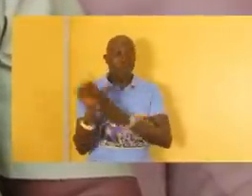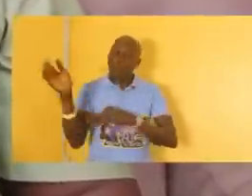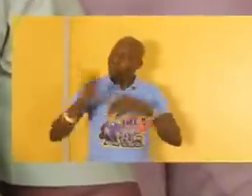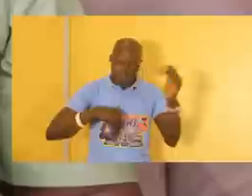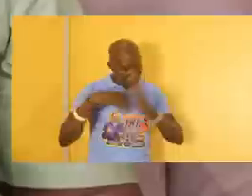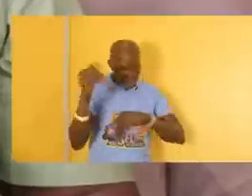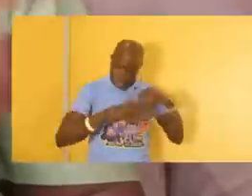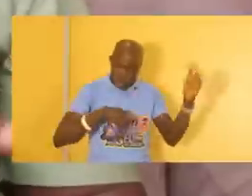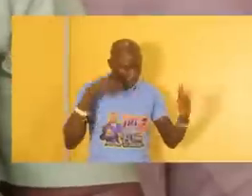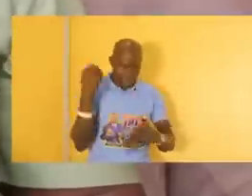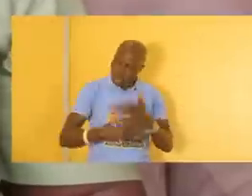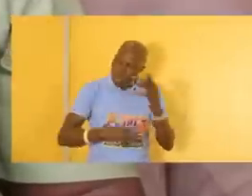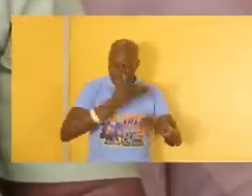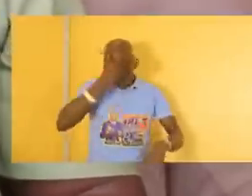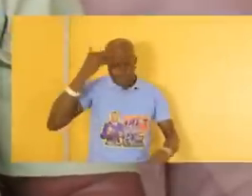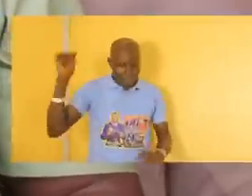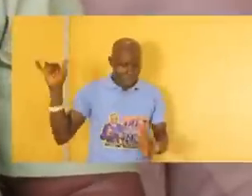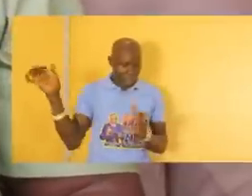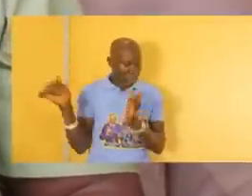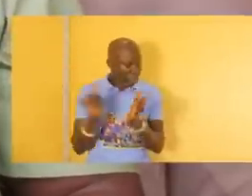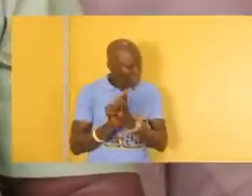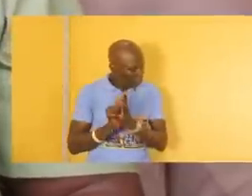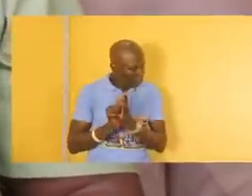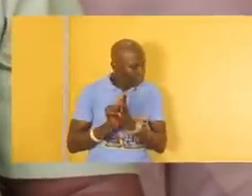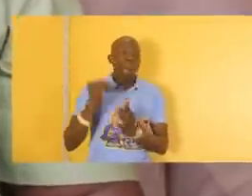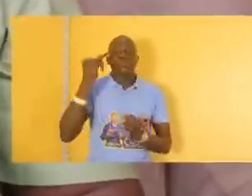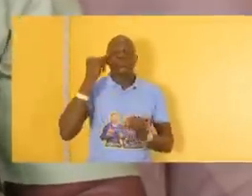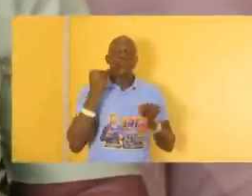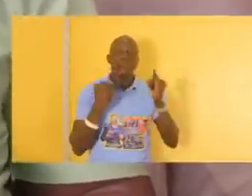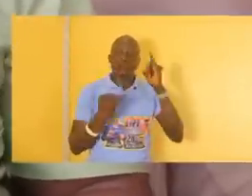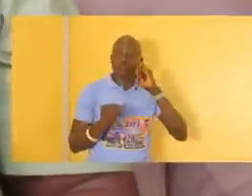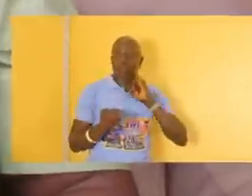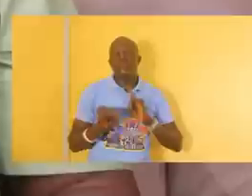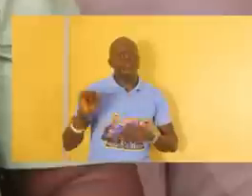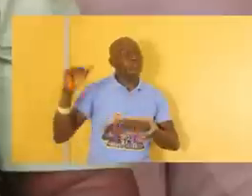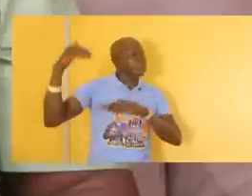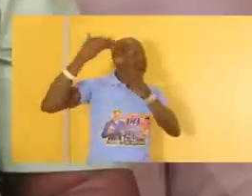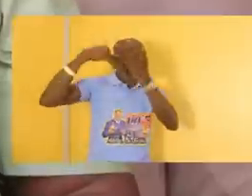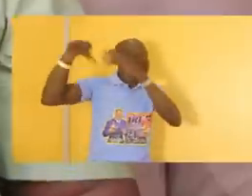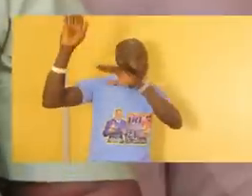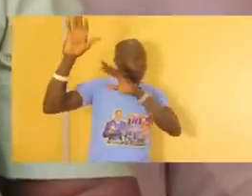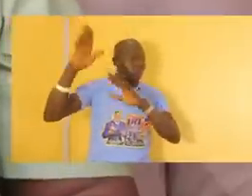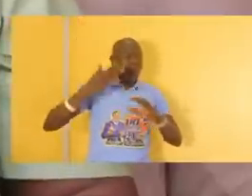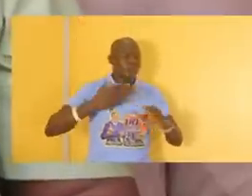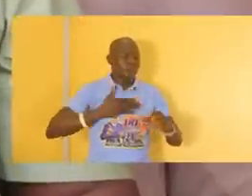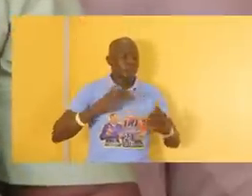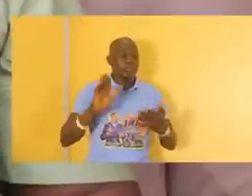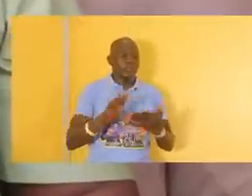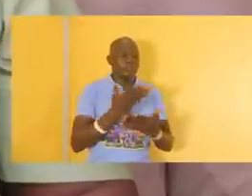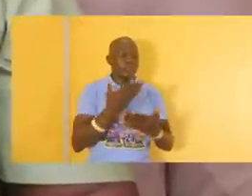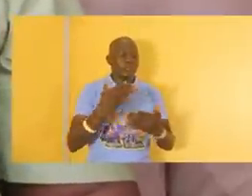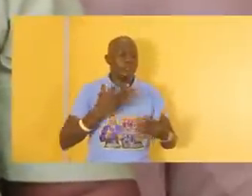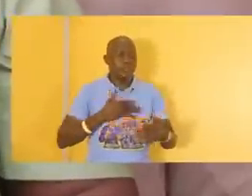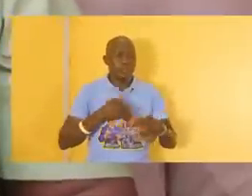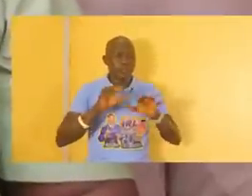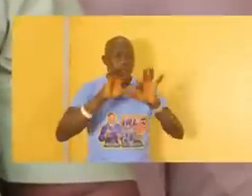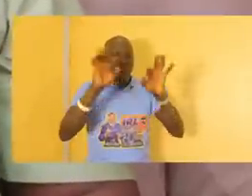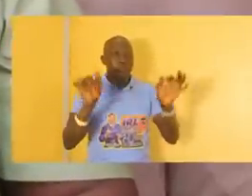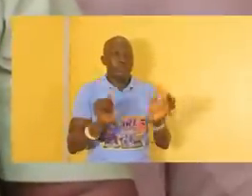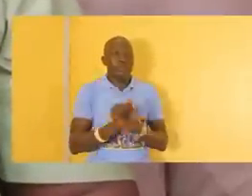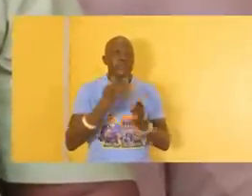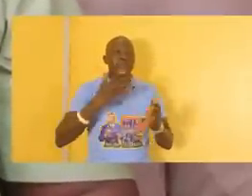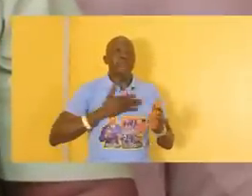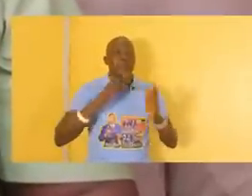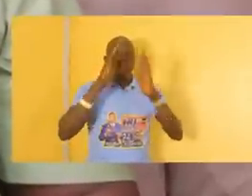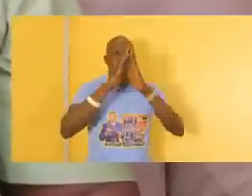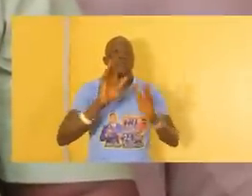matter what, don't forget that. Silent room. Ori mi ilu mi. Ile mi